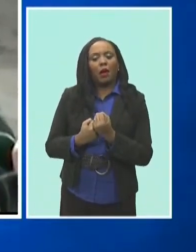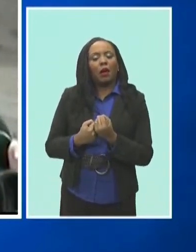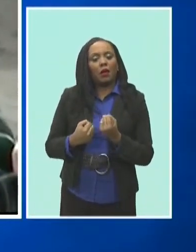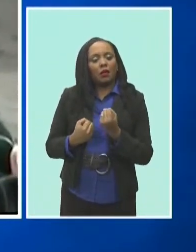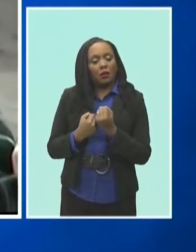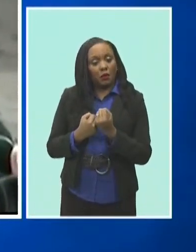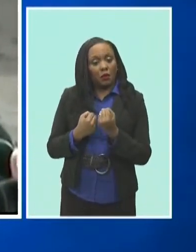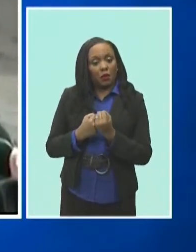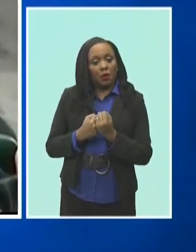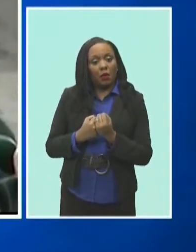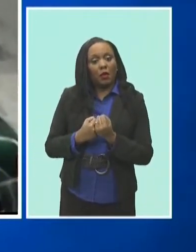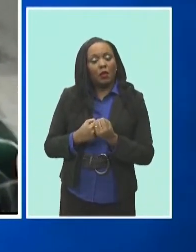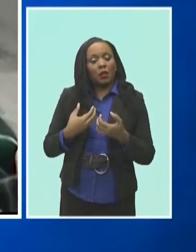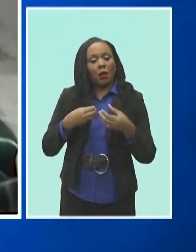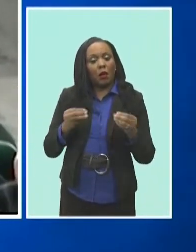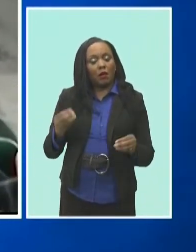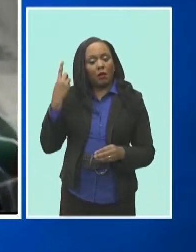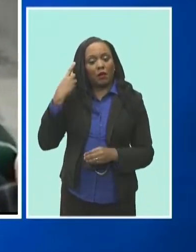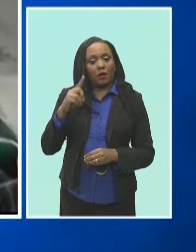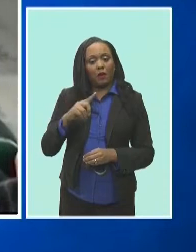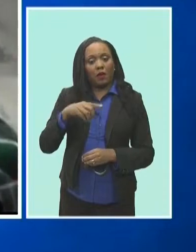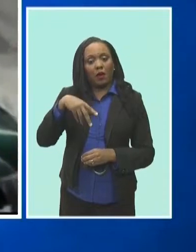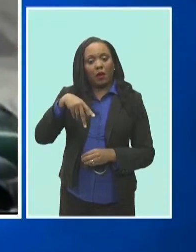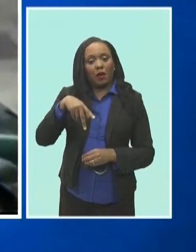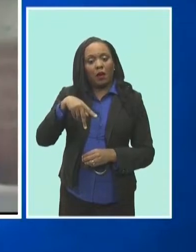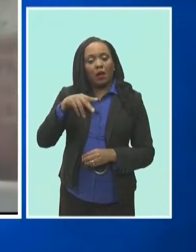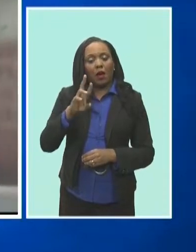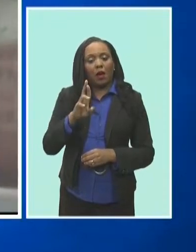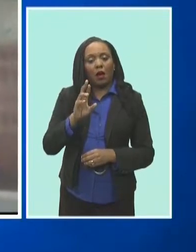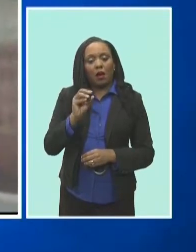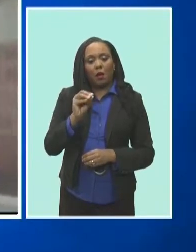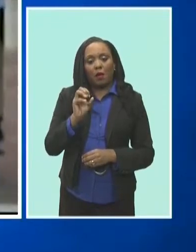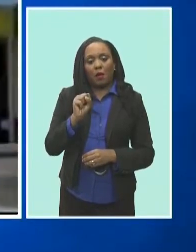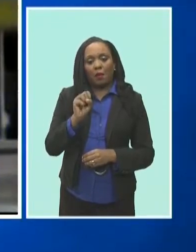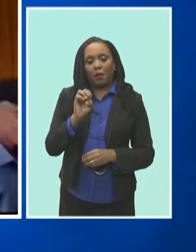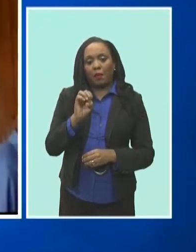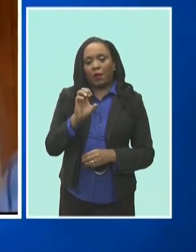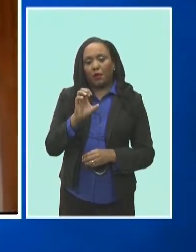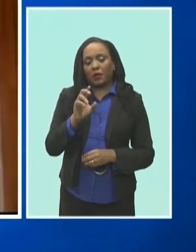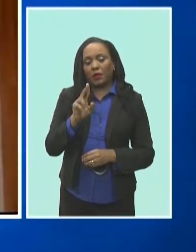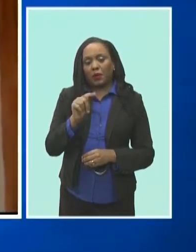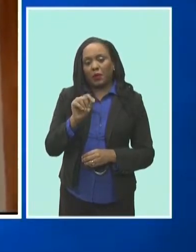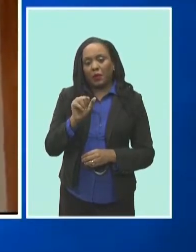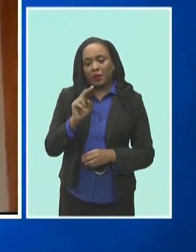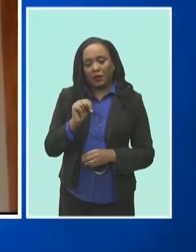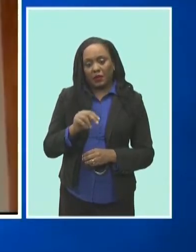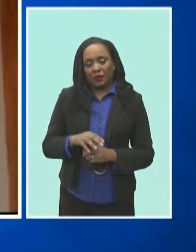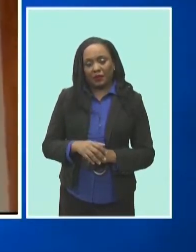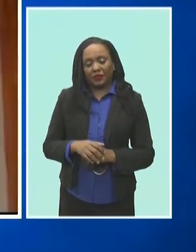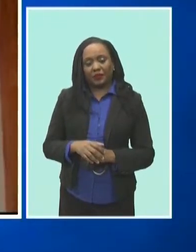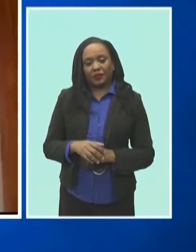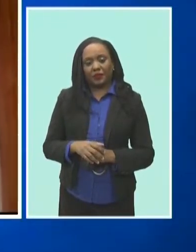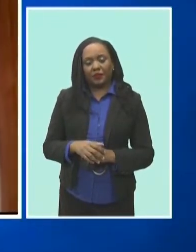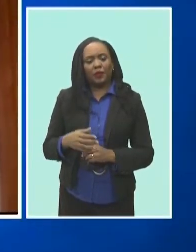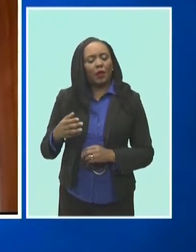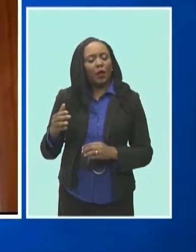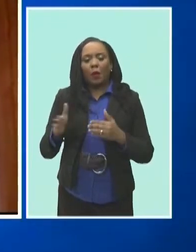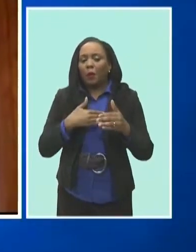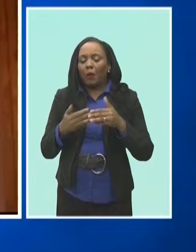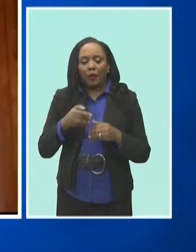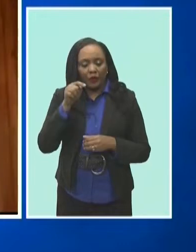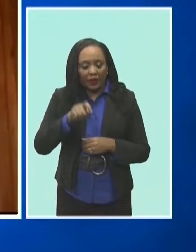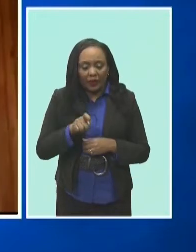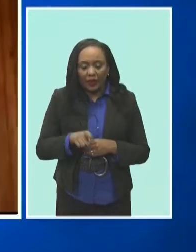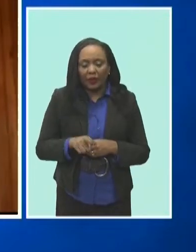of Public Prosecutions in order to have this matter brought to a close. So, I've made all the resources necessary for